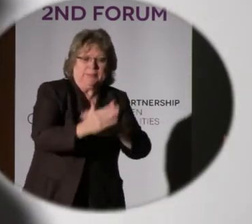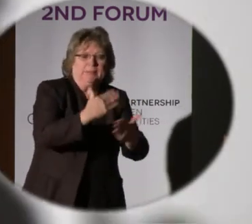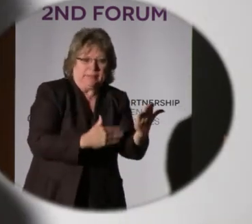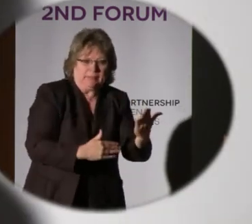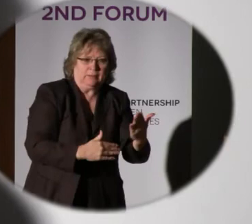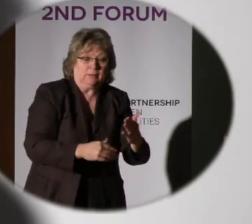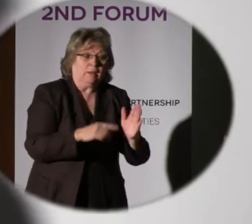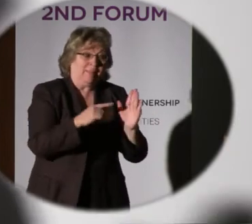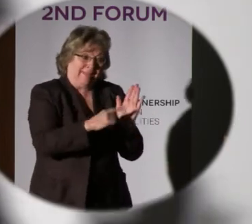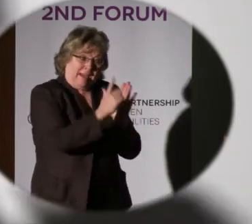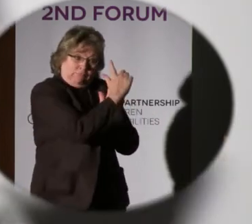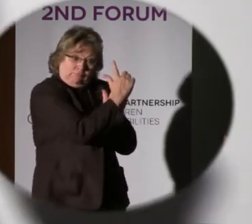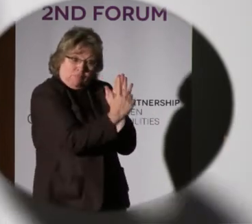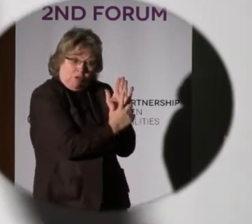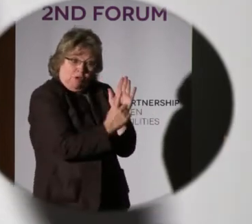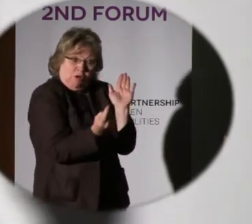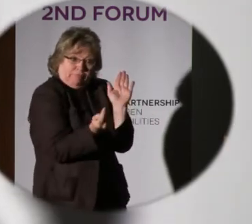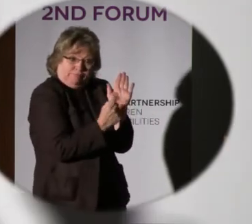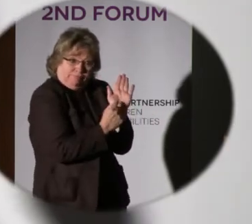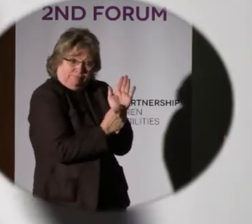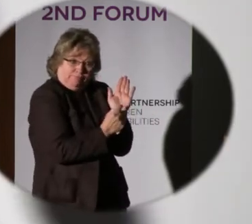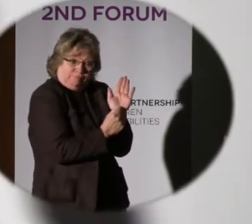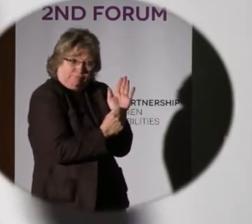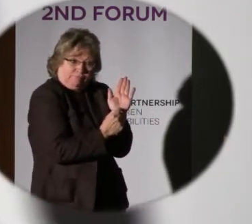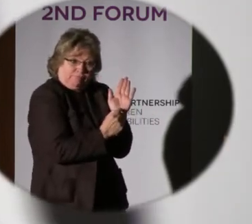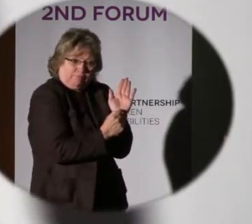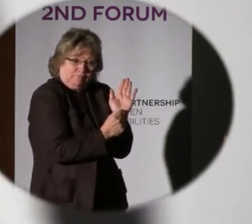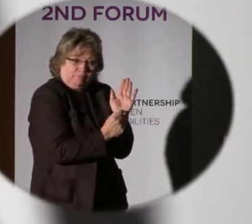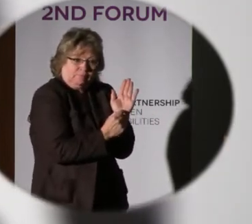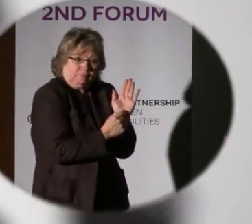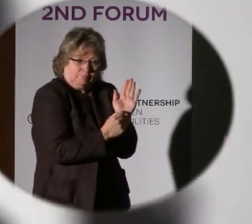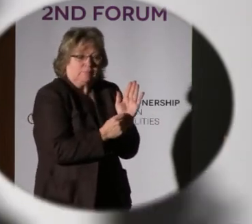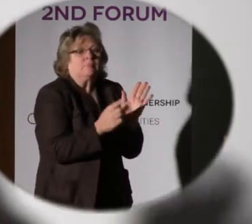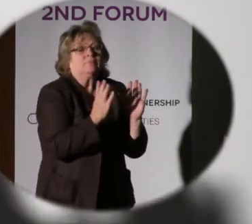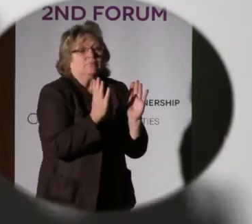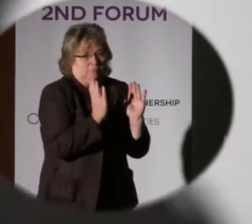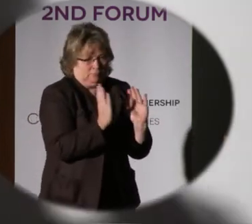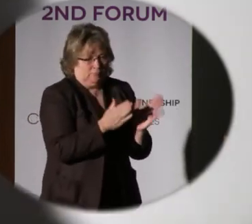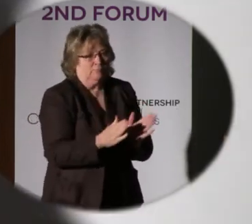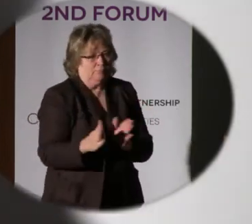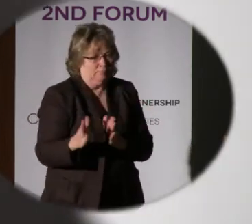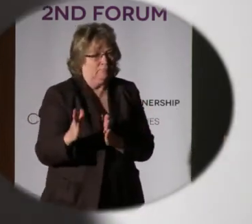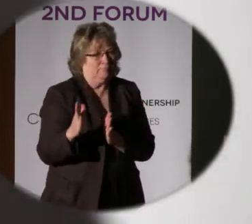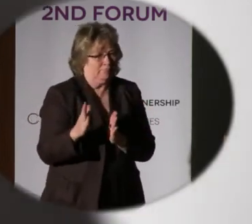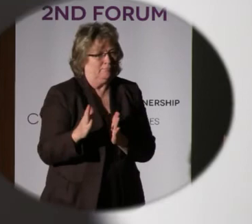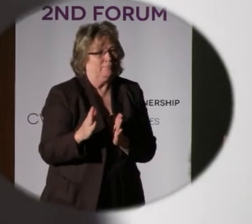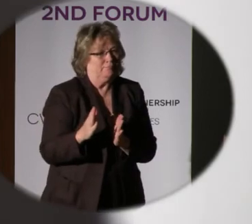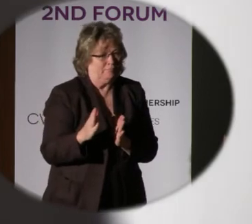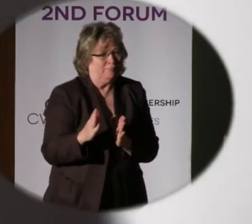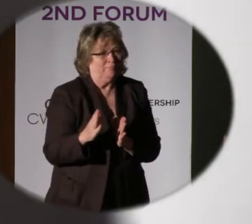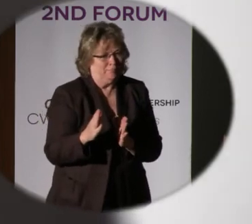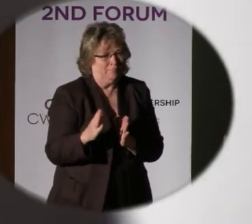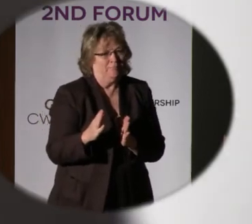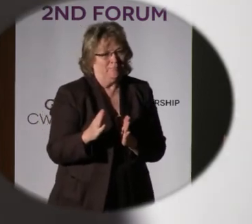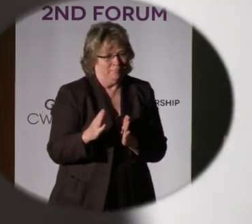protection, care, and education in children, Vietnam had the law on persons with disability in 2010, the